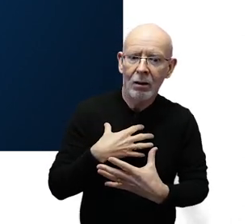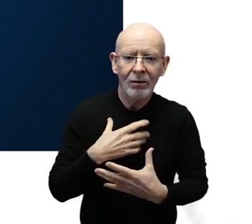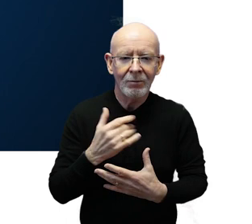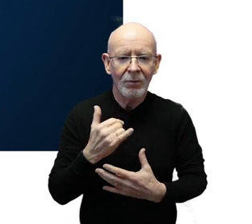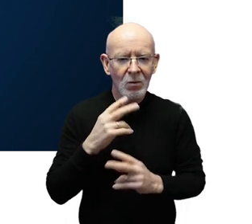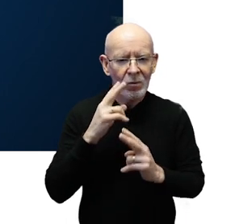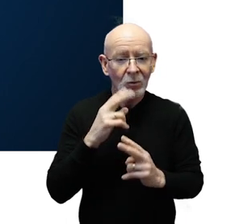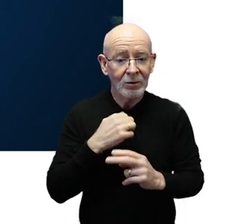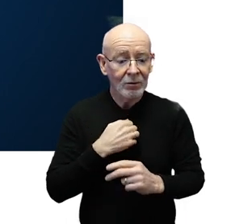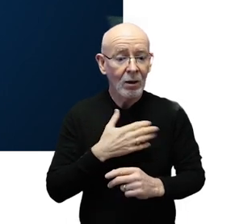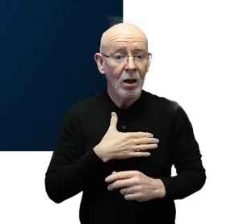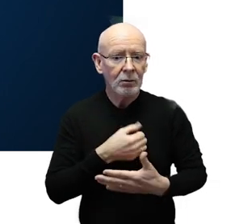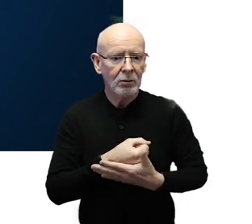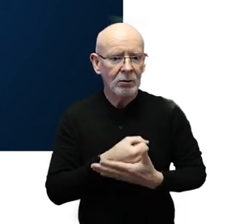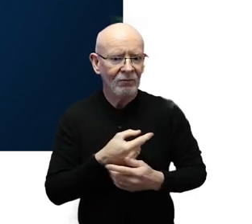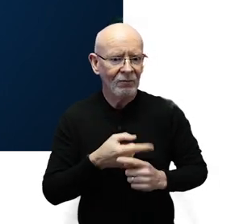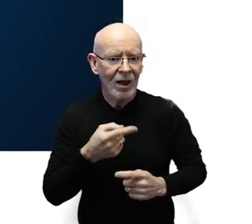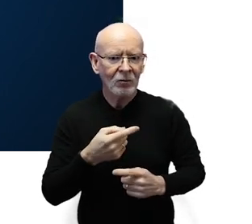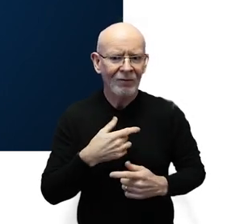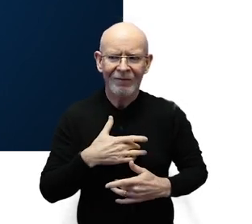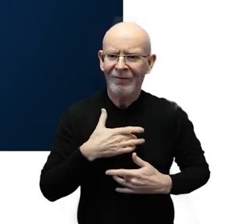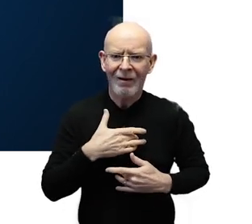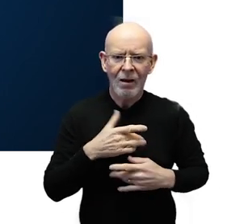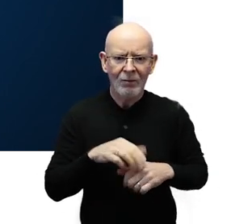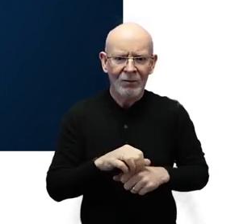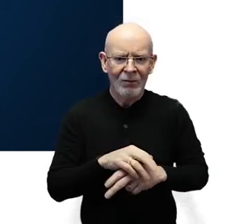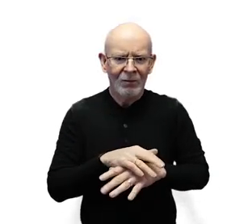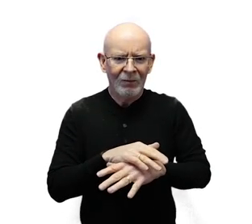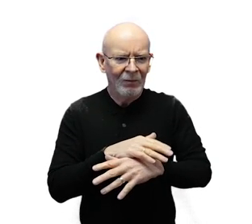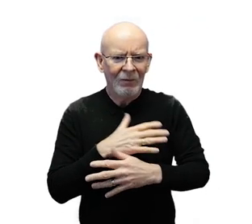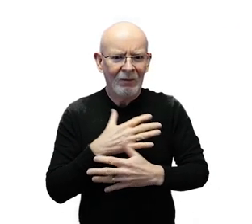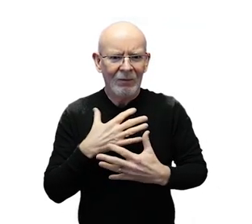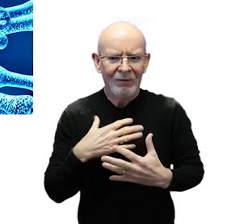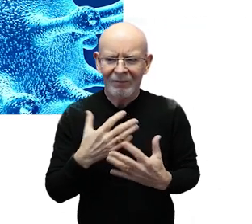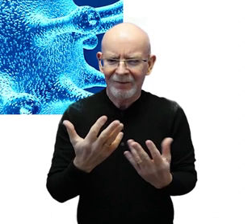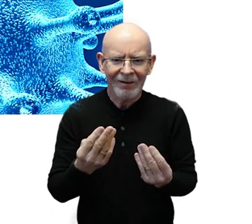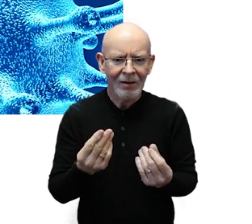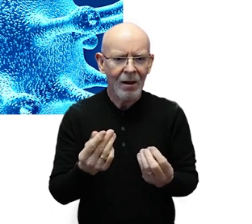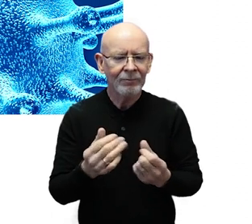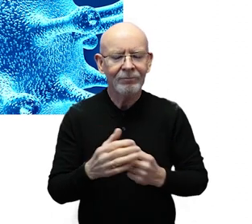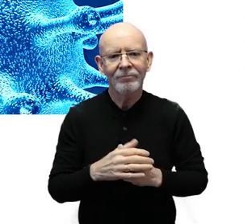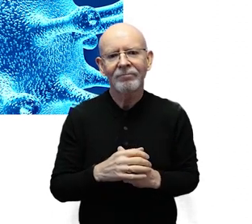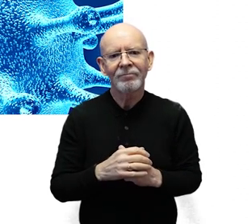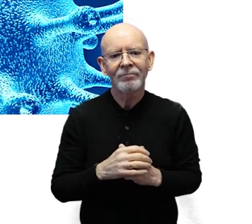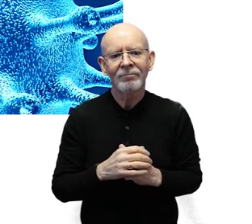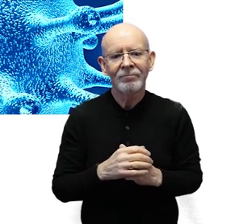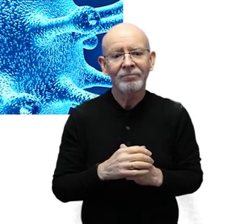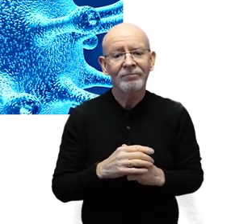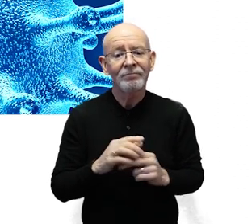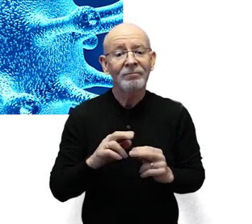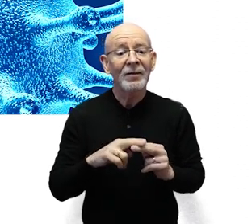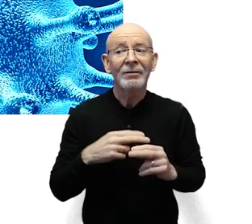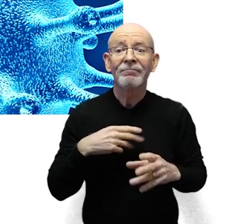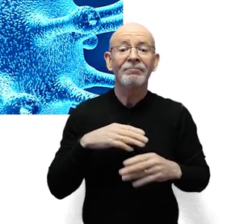heart beats more quickly as well, or we experience tingling in our fingers. If we have had a COVID